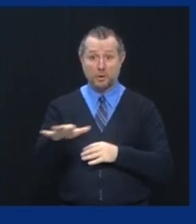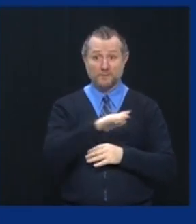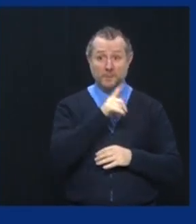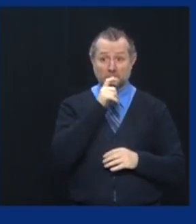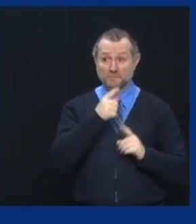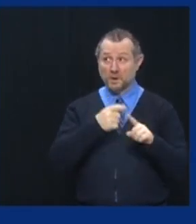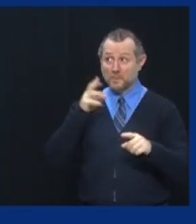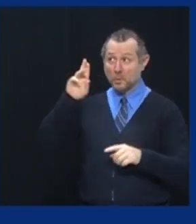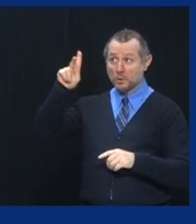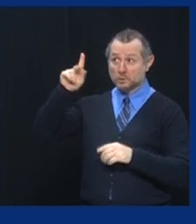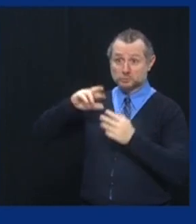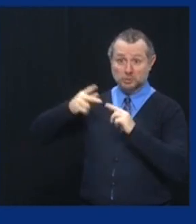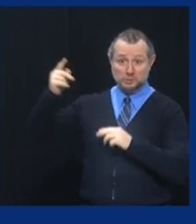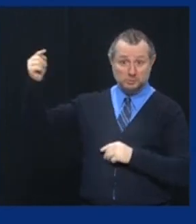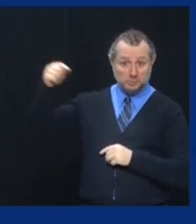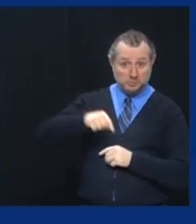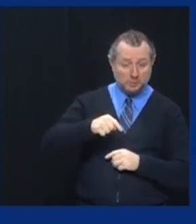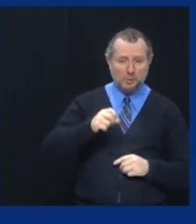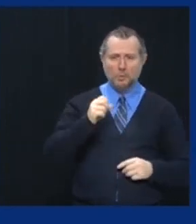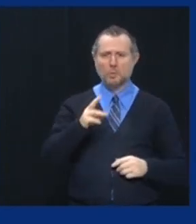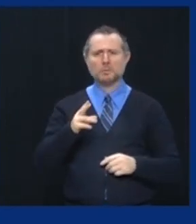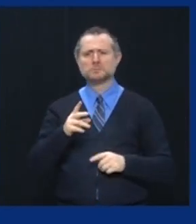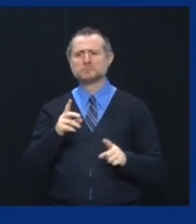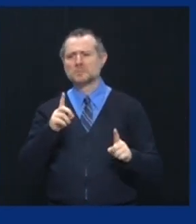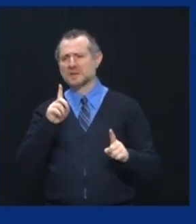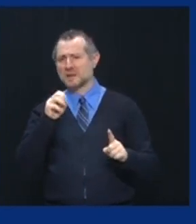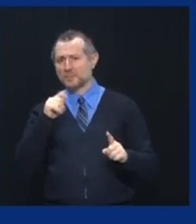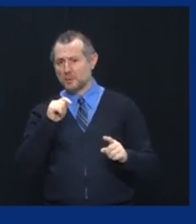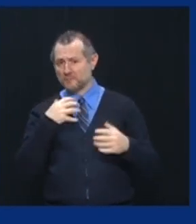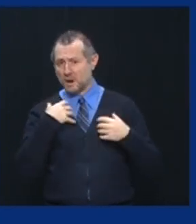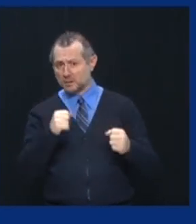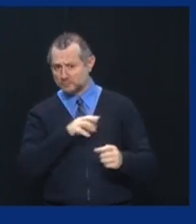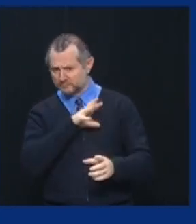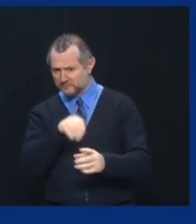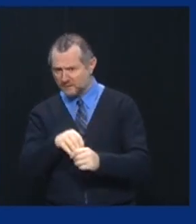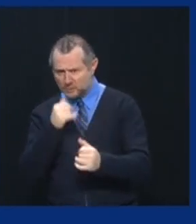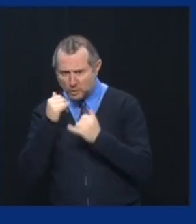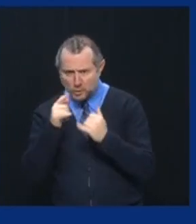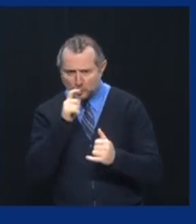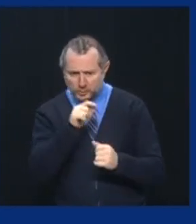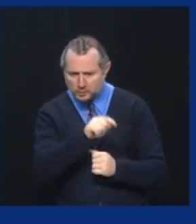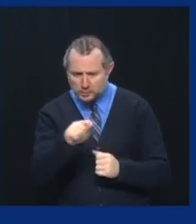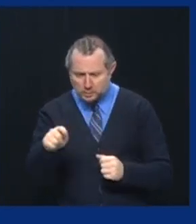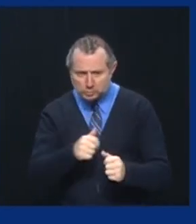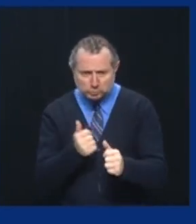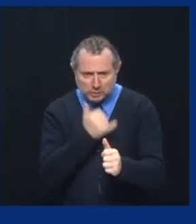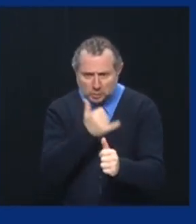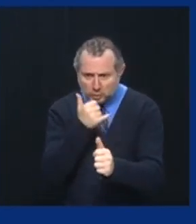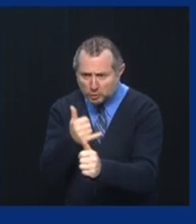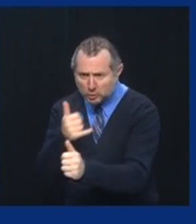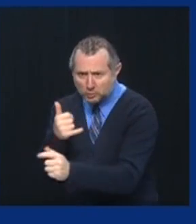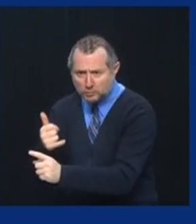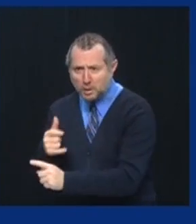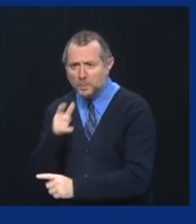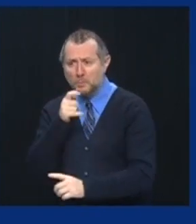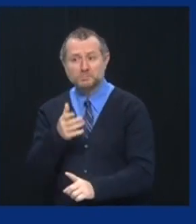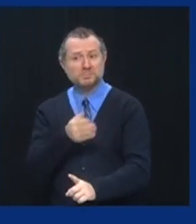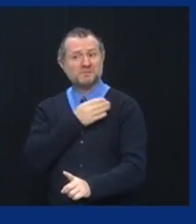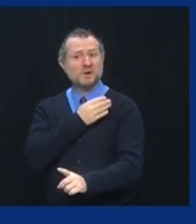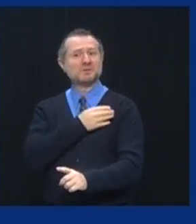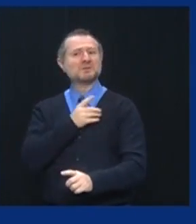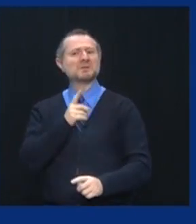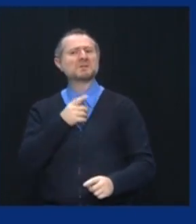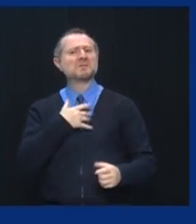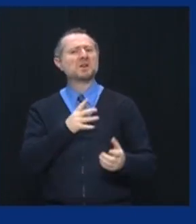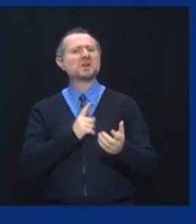Health is stepping in with contact tracing. We've reported on issues in Saratoga County before, and now that this strain is supposedly more transmissible,